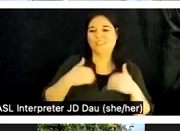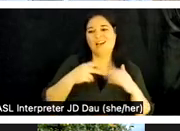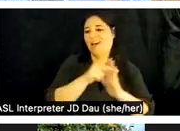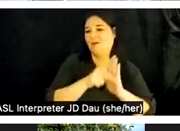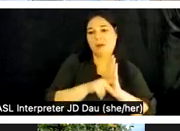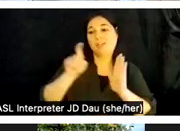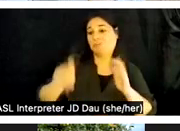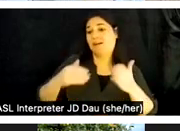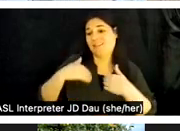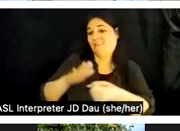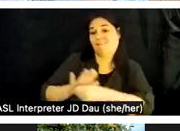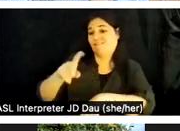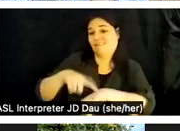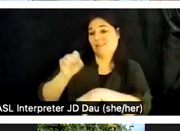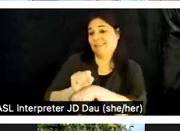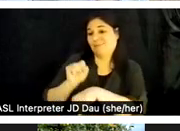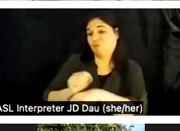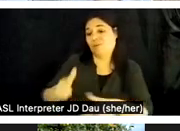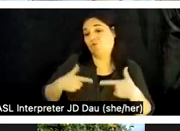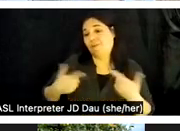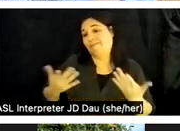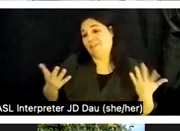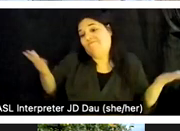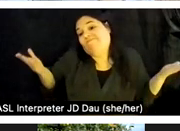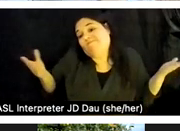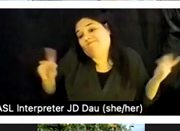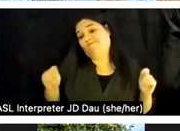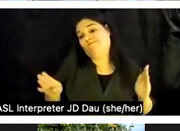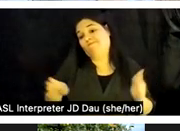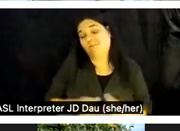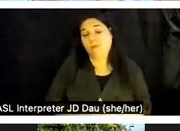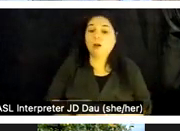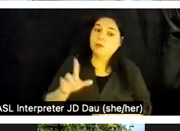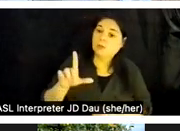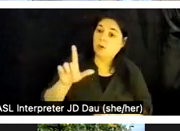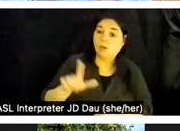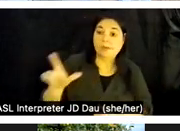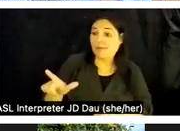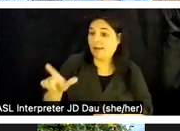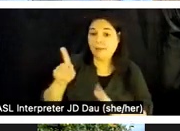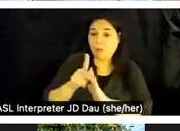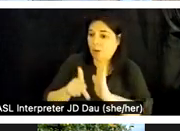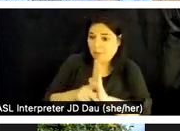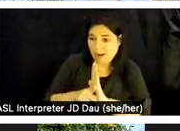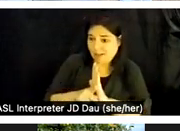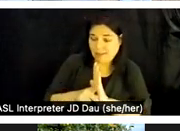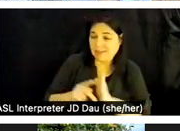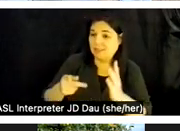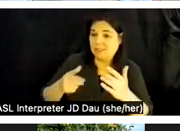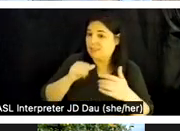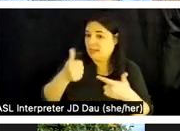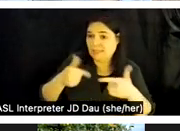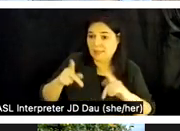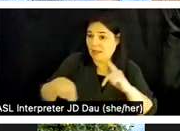must have a full-time job to rent his apartment. So Lenny's policy is not to rent to applicants